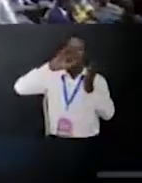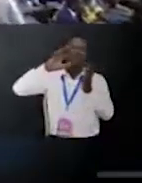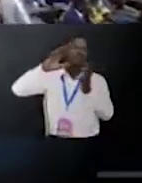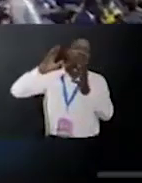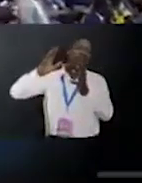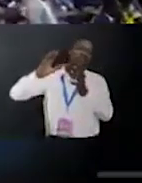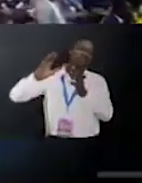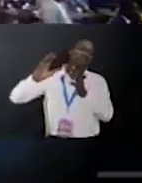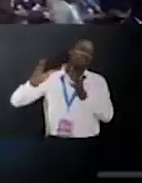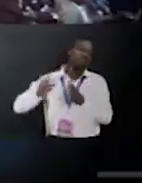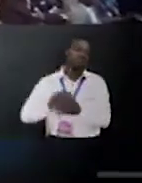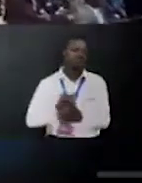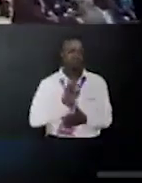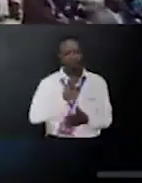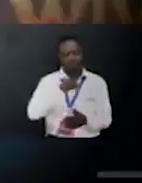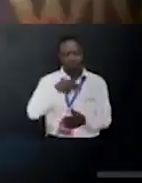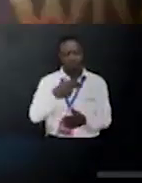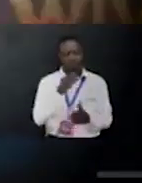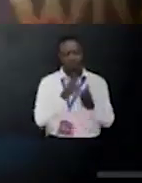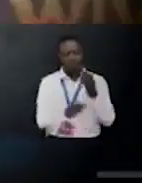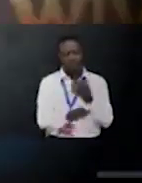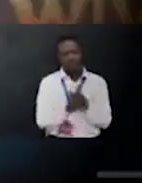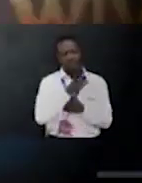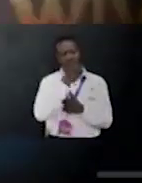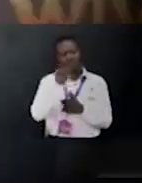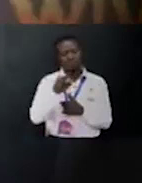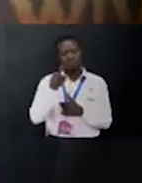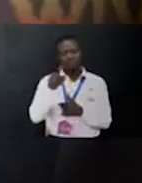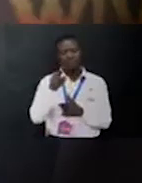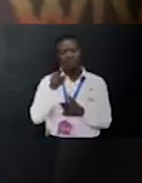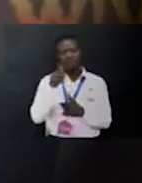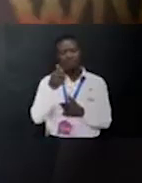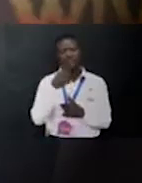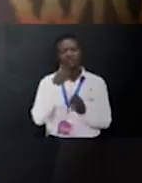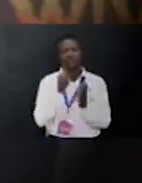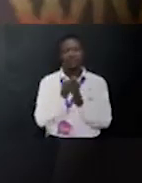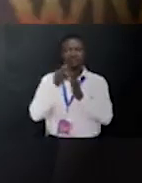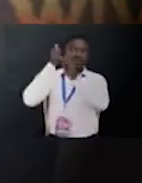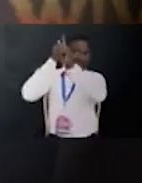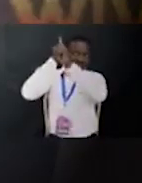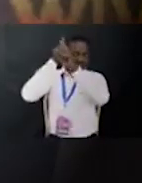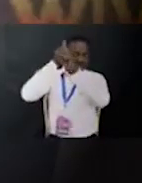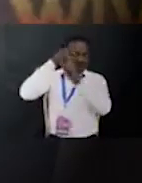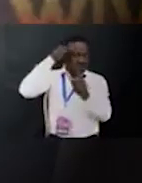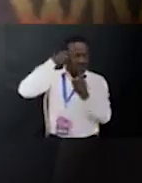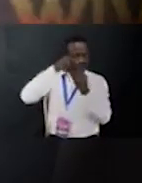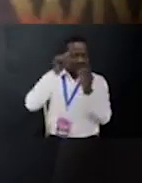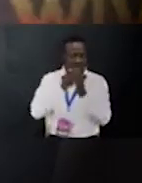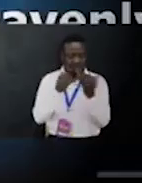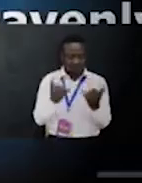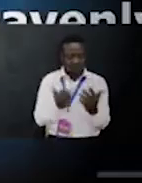Ephesians chapter 3 verse 10, as it was read, His intent was that now through the